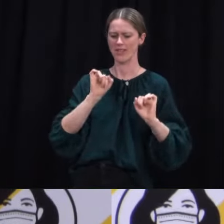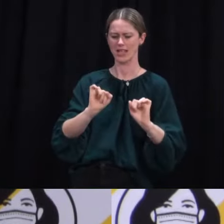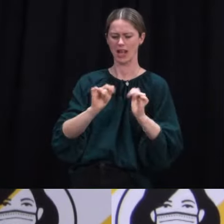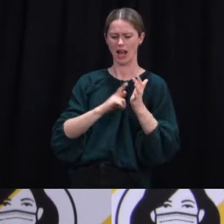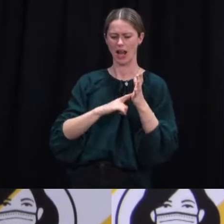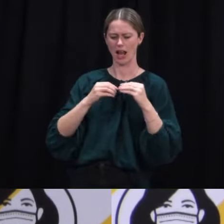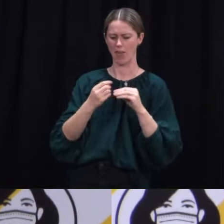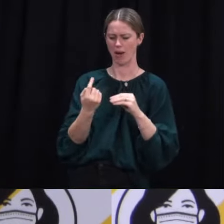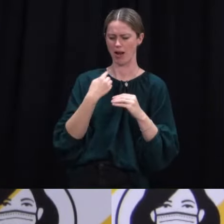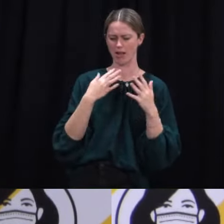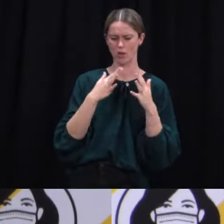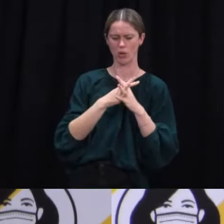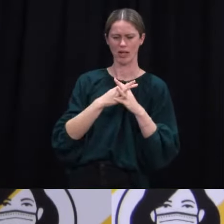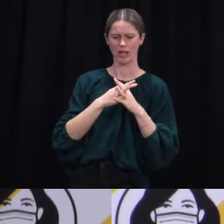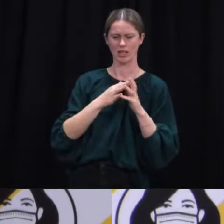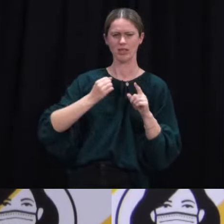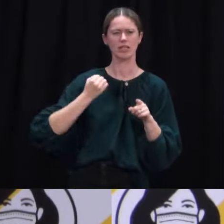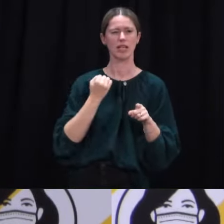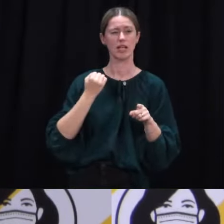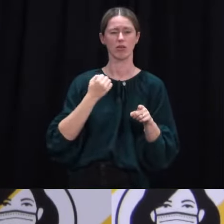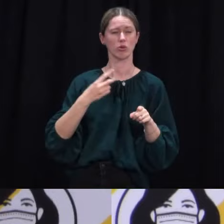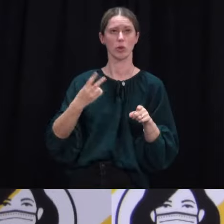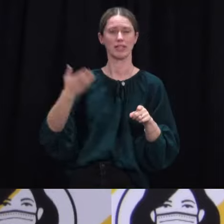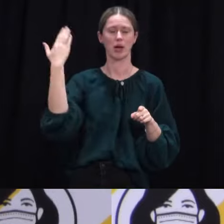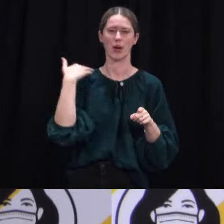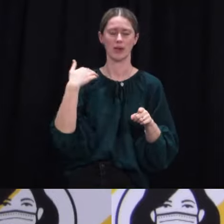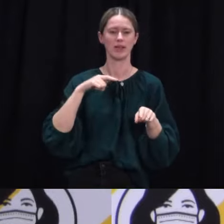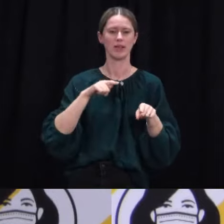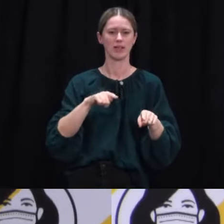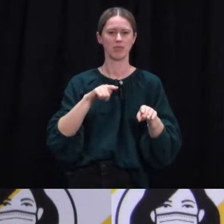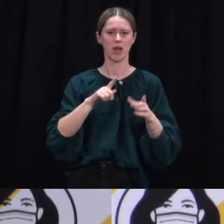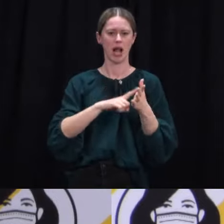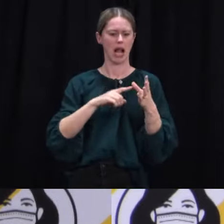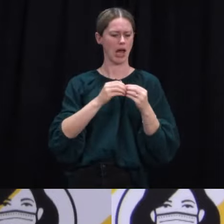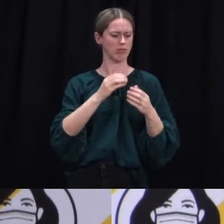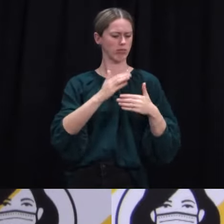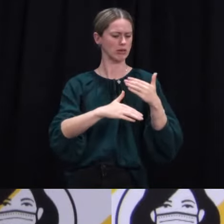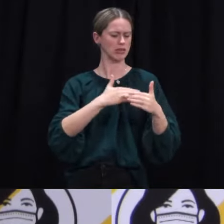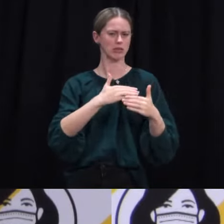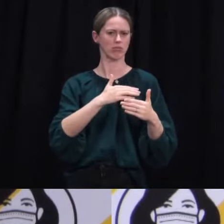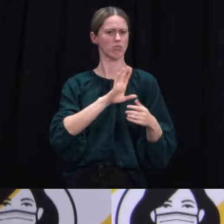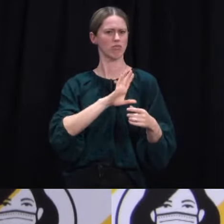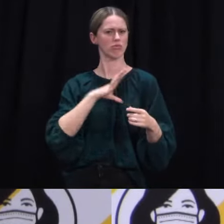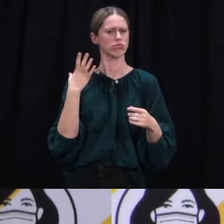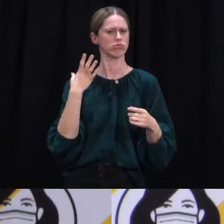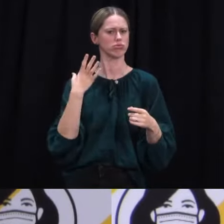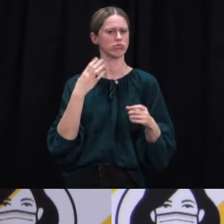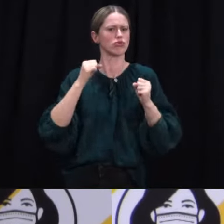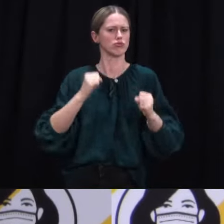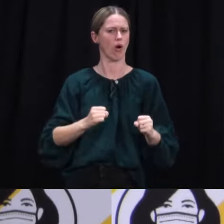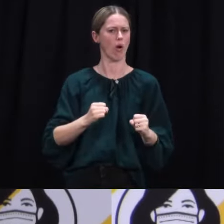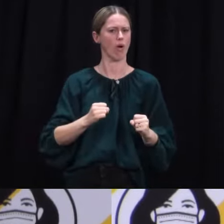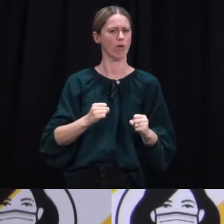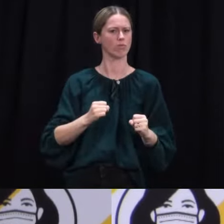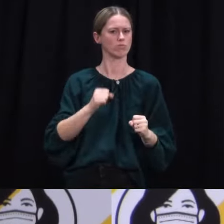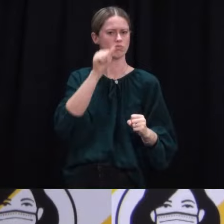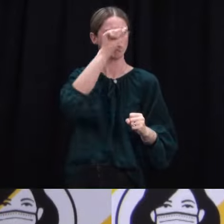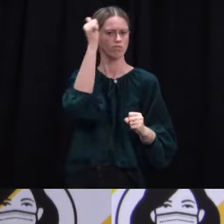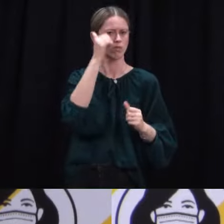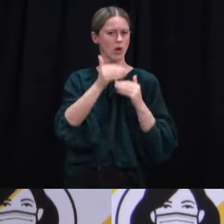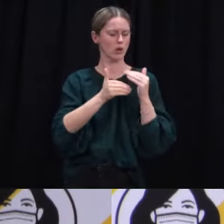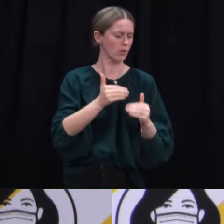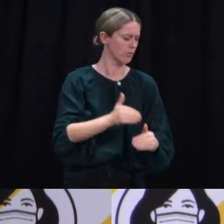laboratory last week when I was in Dunedin, or it must have been the week before, and the processes are obviously very, very rigorous and very clear protocols.